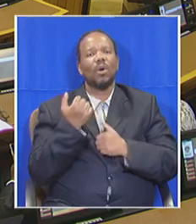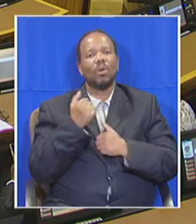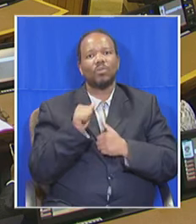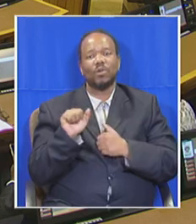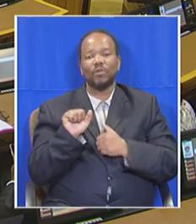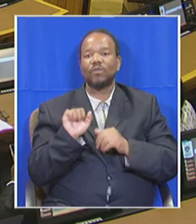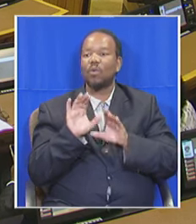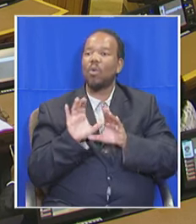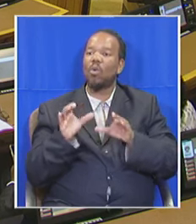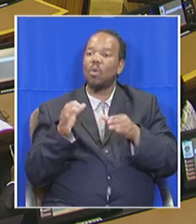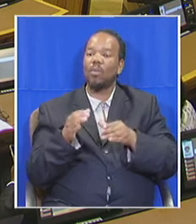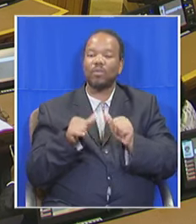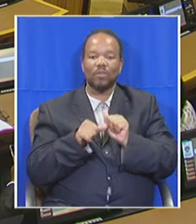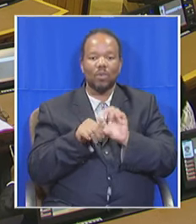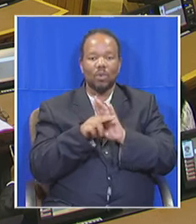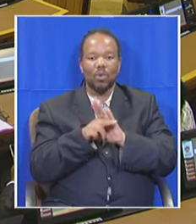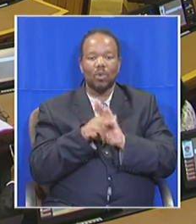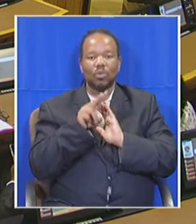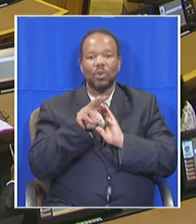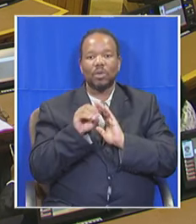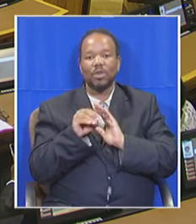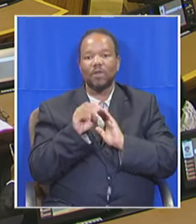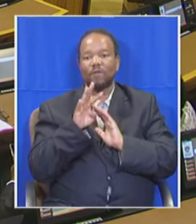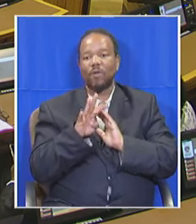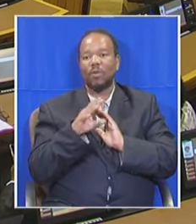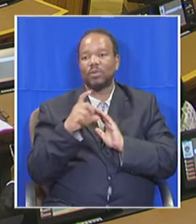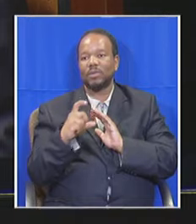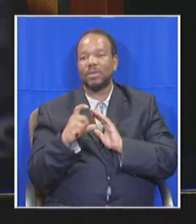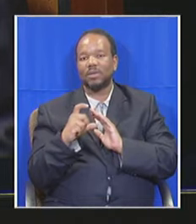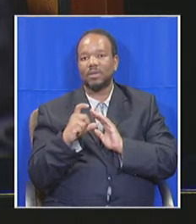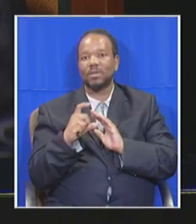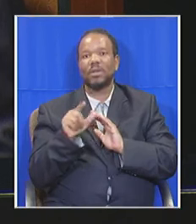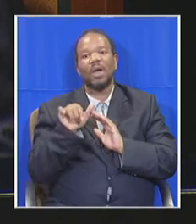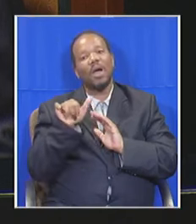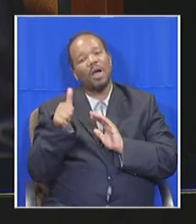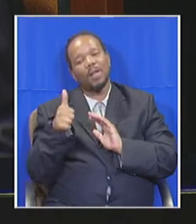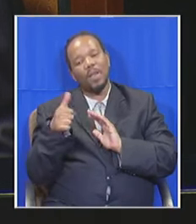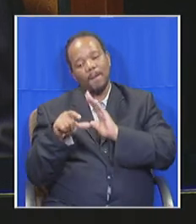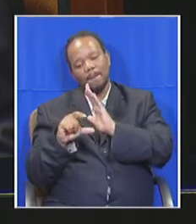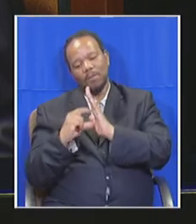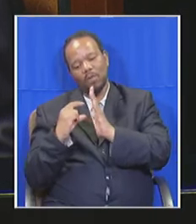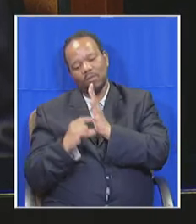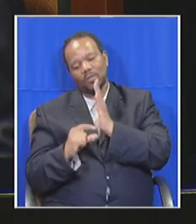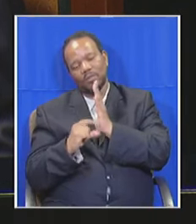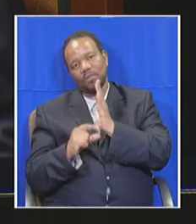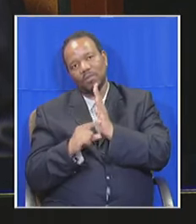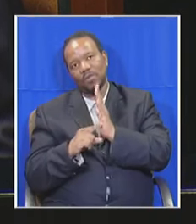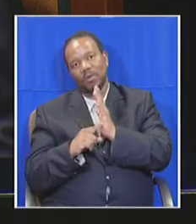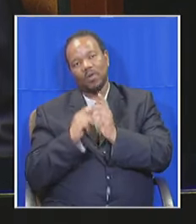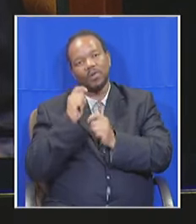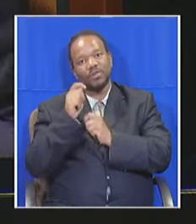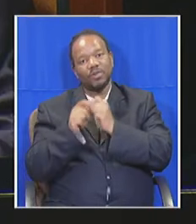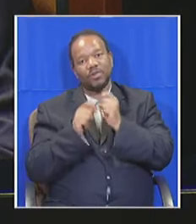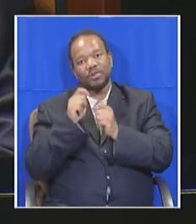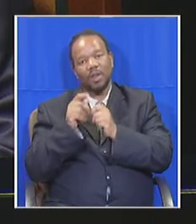of Rule 2864C to inquire into amending other provisions of the Traditional Leadership and Governance